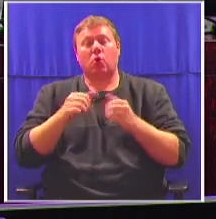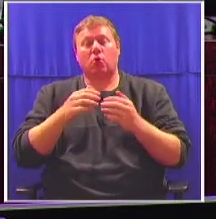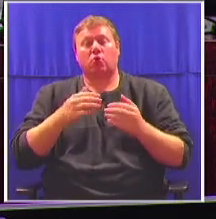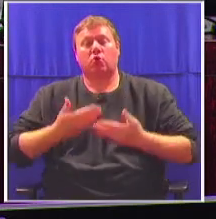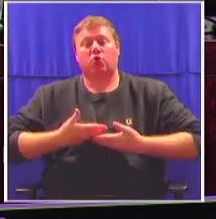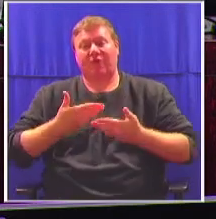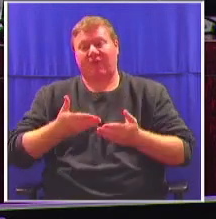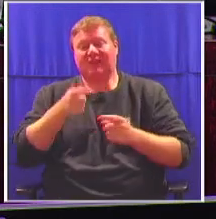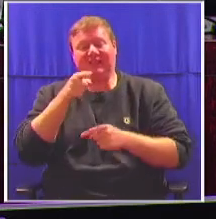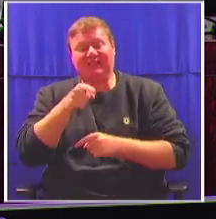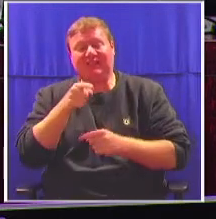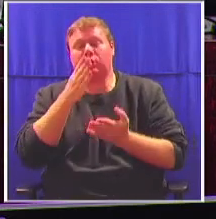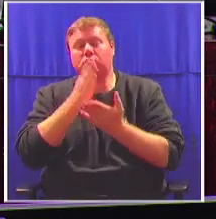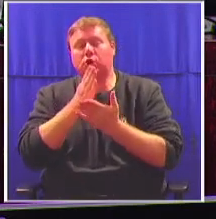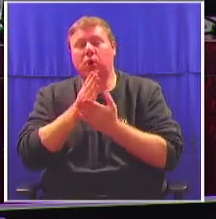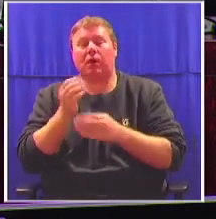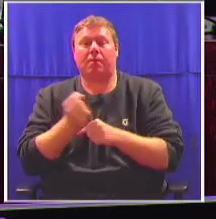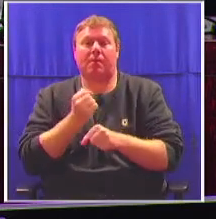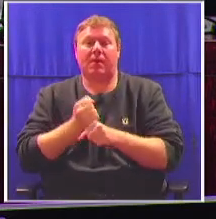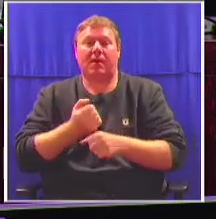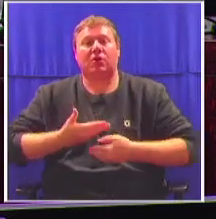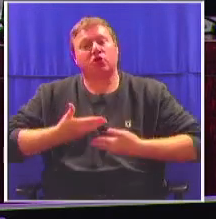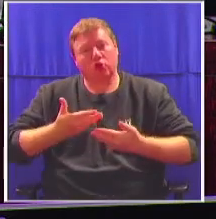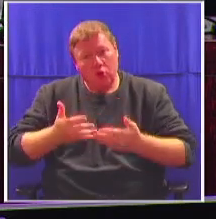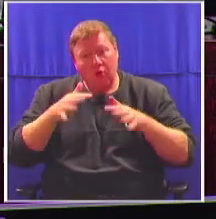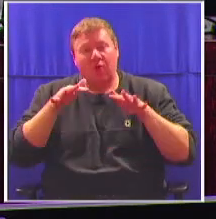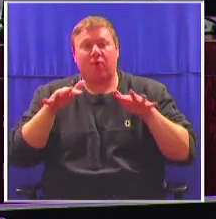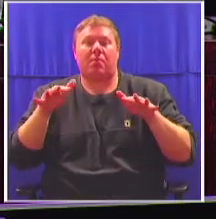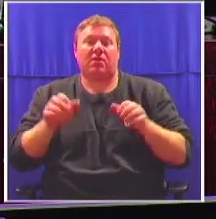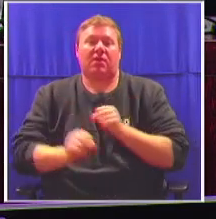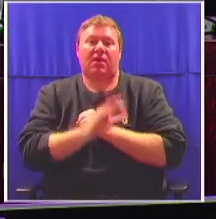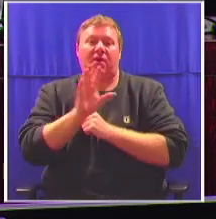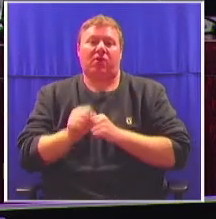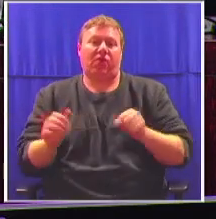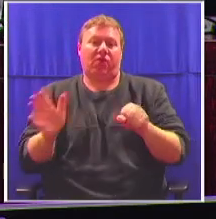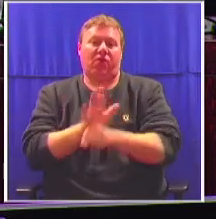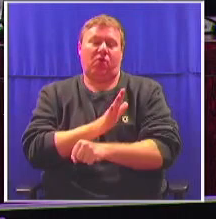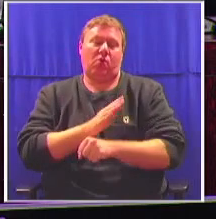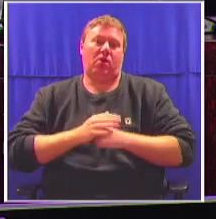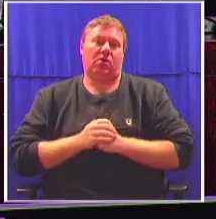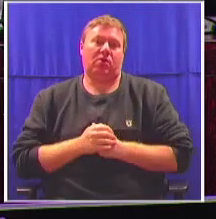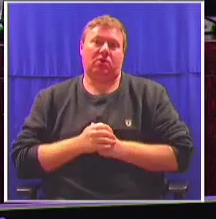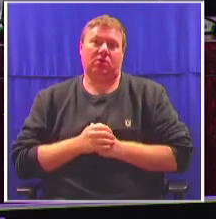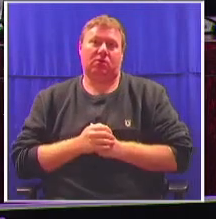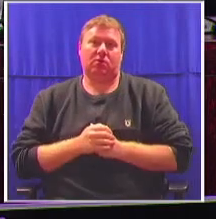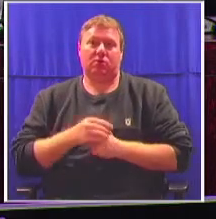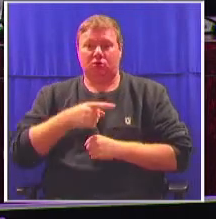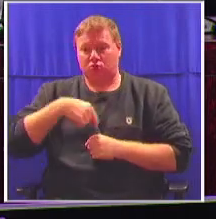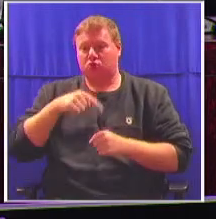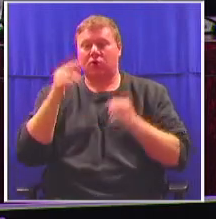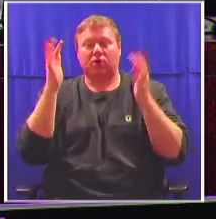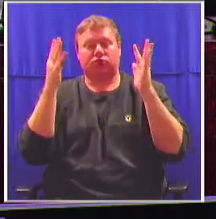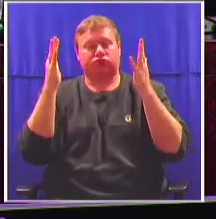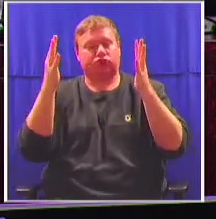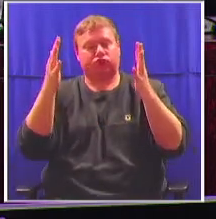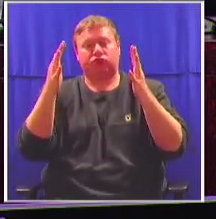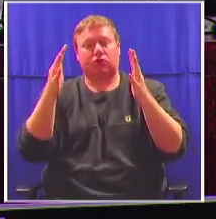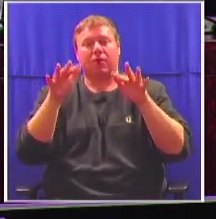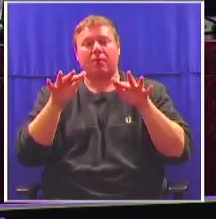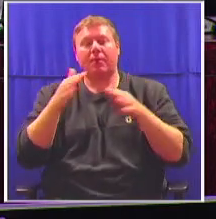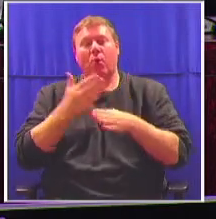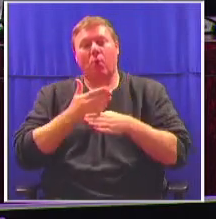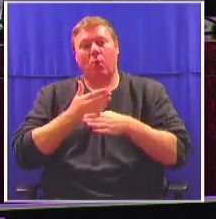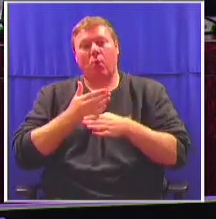mandate of serving the people of South Africa. We applaud the many public servants in our